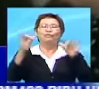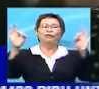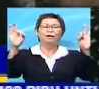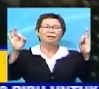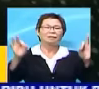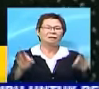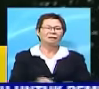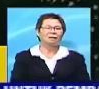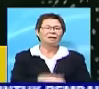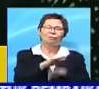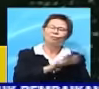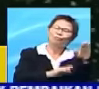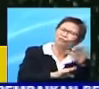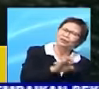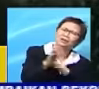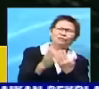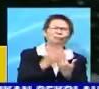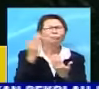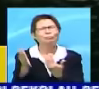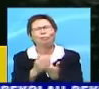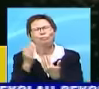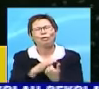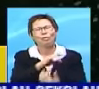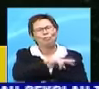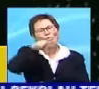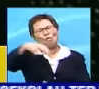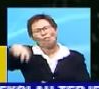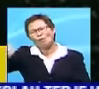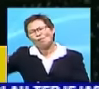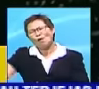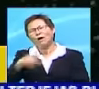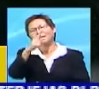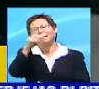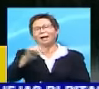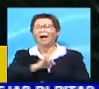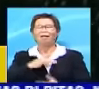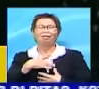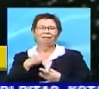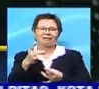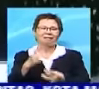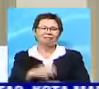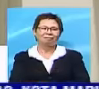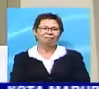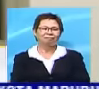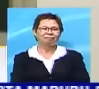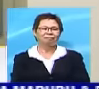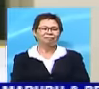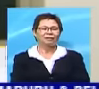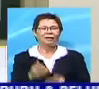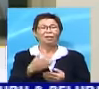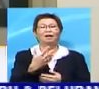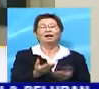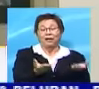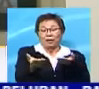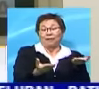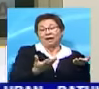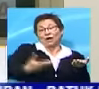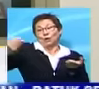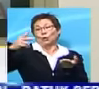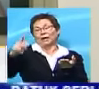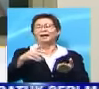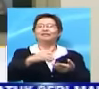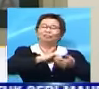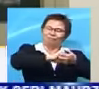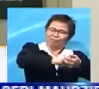It is very convenient to going around the city. Yeah, I like it. Perkhidmatan GoKL itu juga mesra